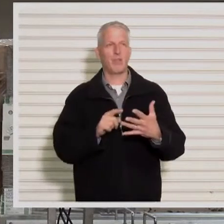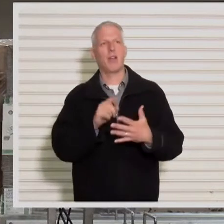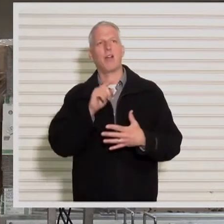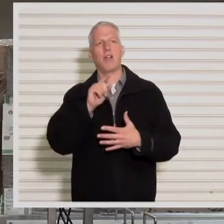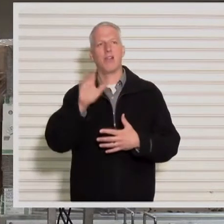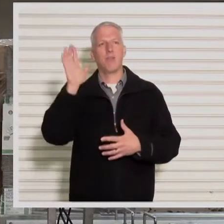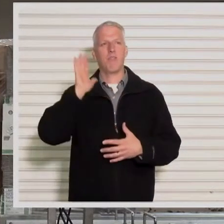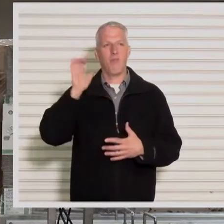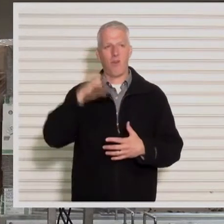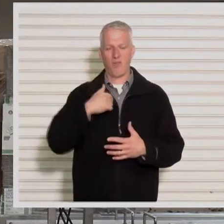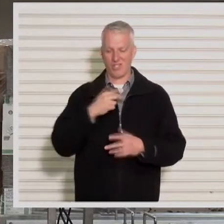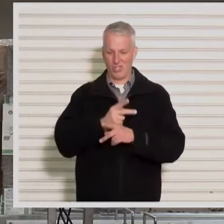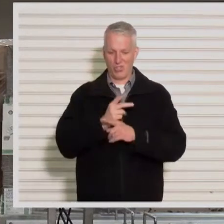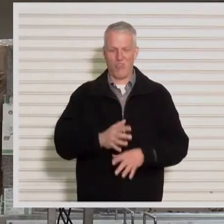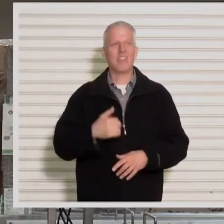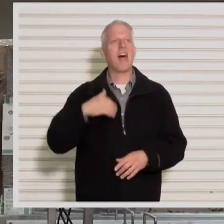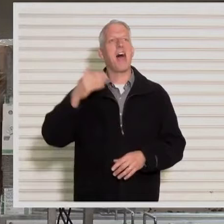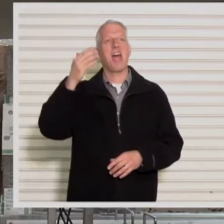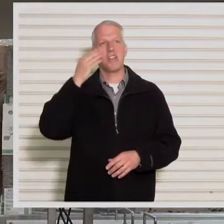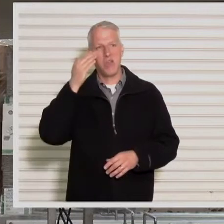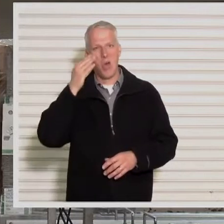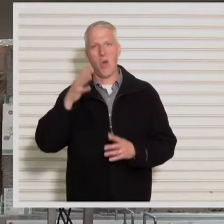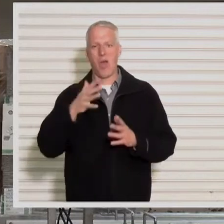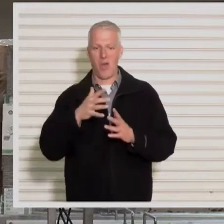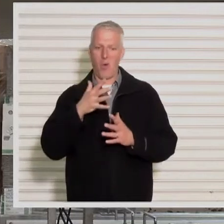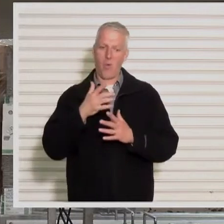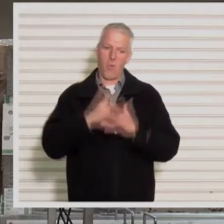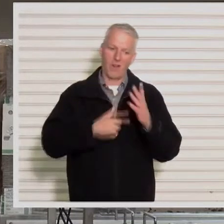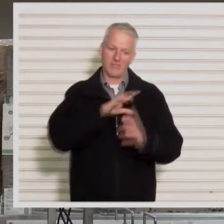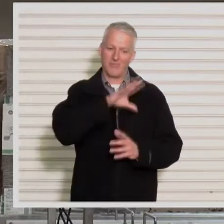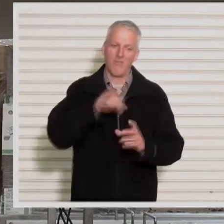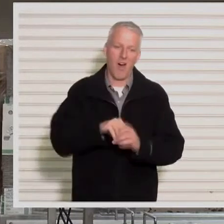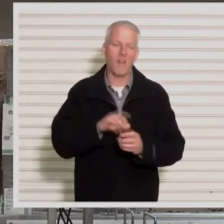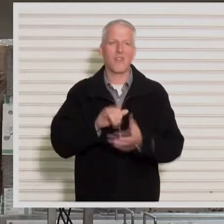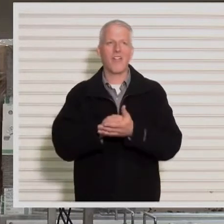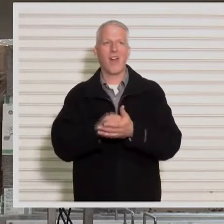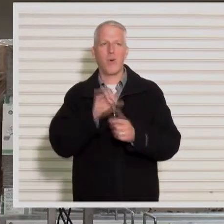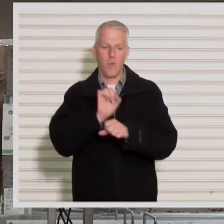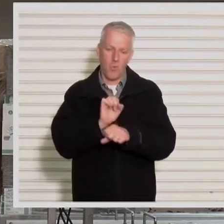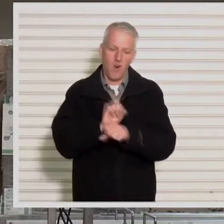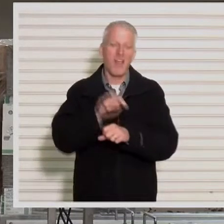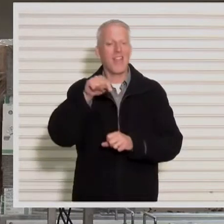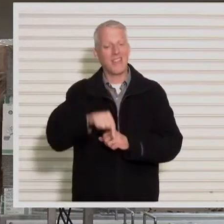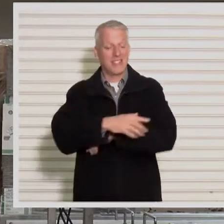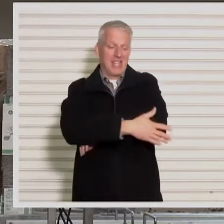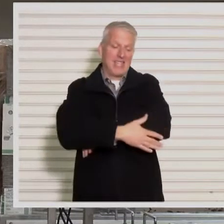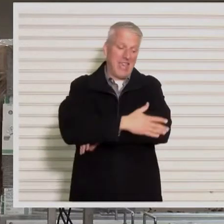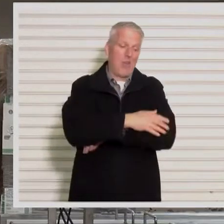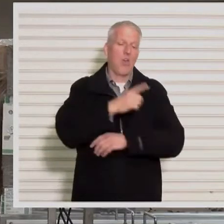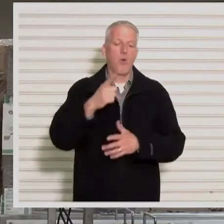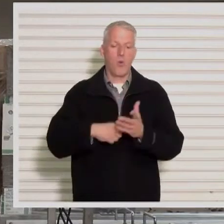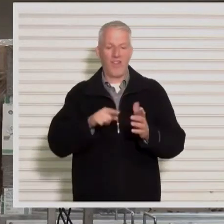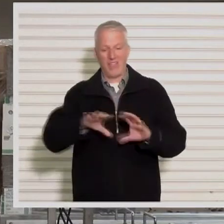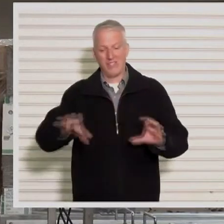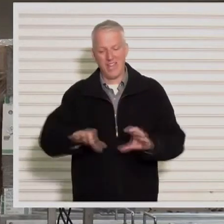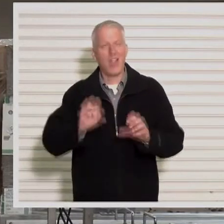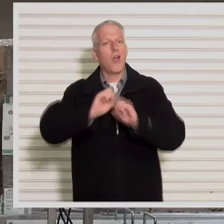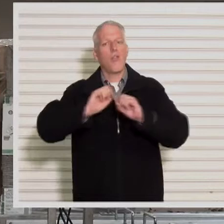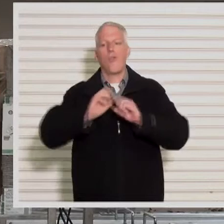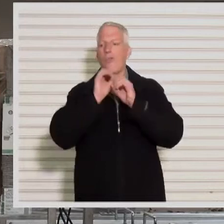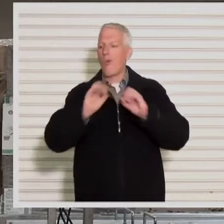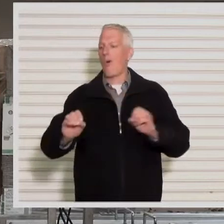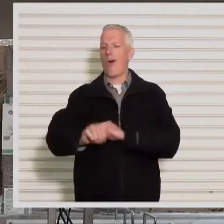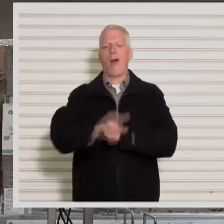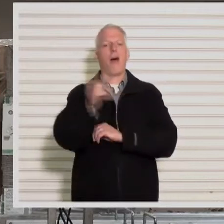former supervisor, I know intimately what supervisors do and what this county has done, no other county in the state